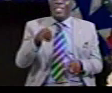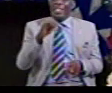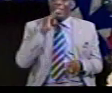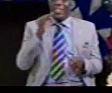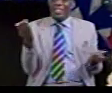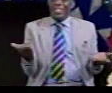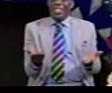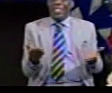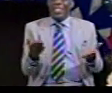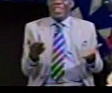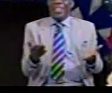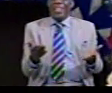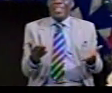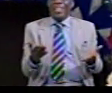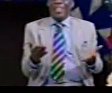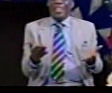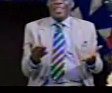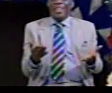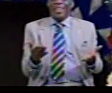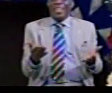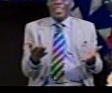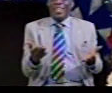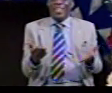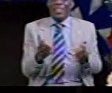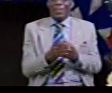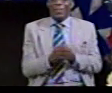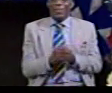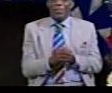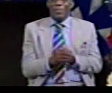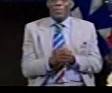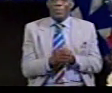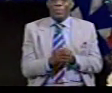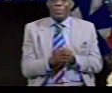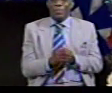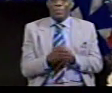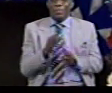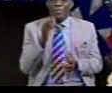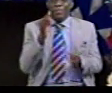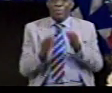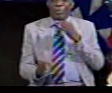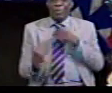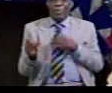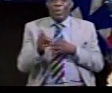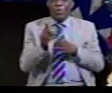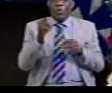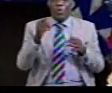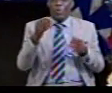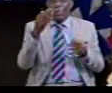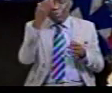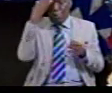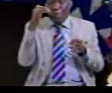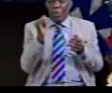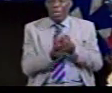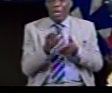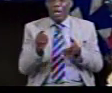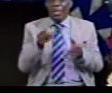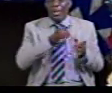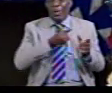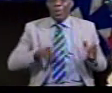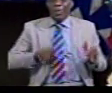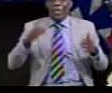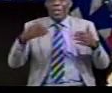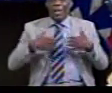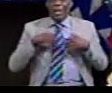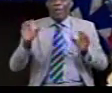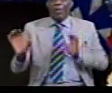Il est ici en live. If you know the Lord has done something great for this country,